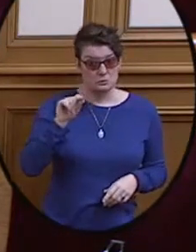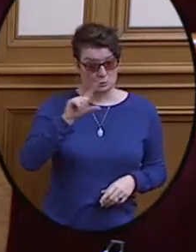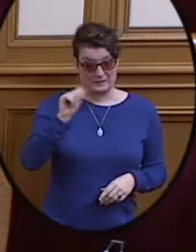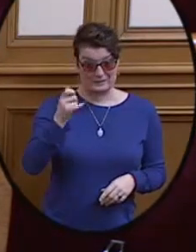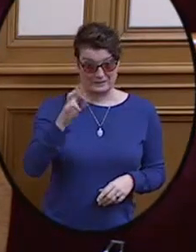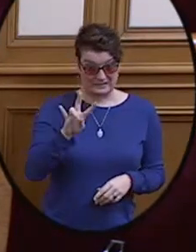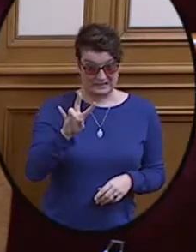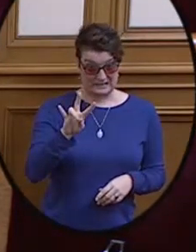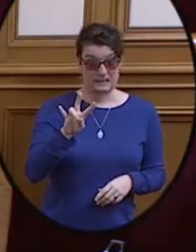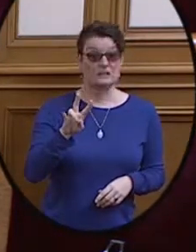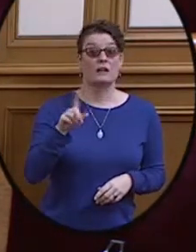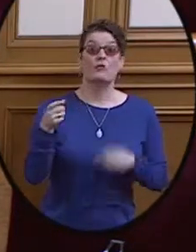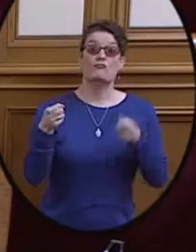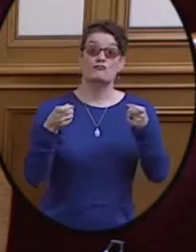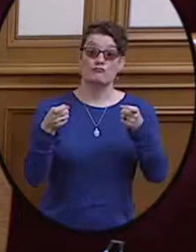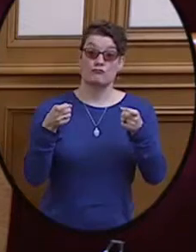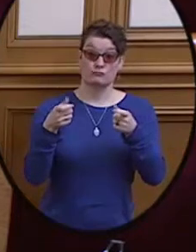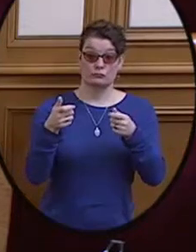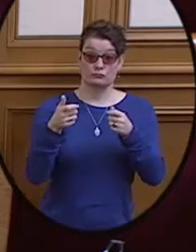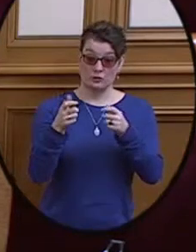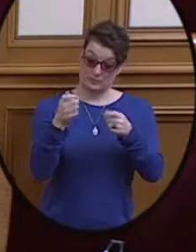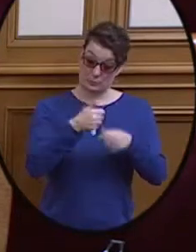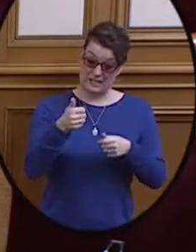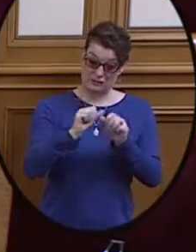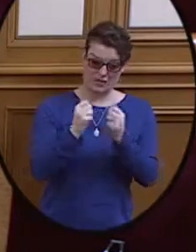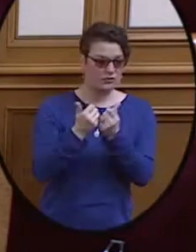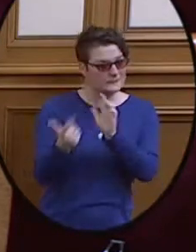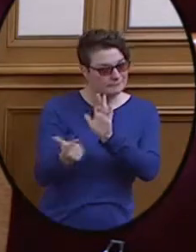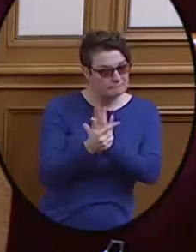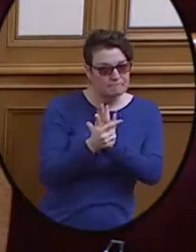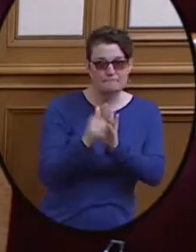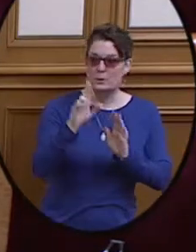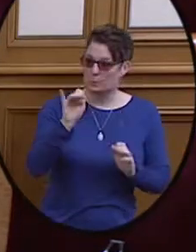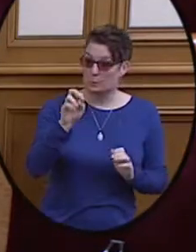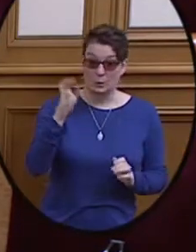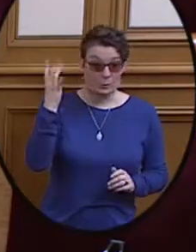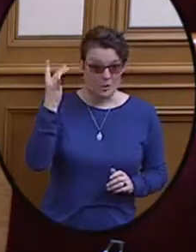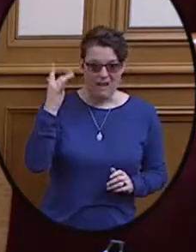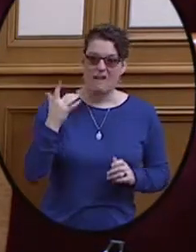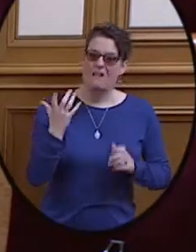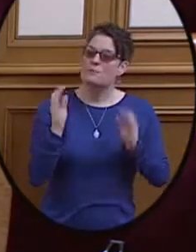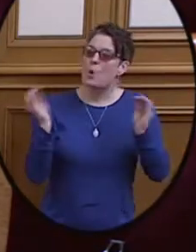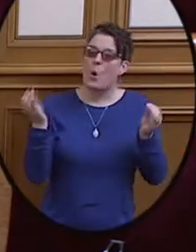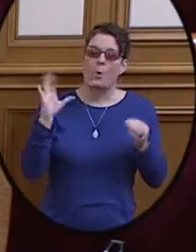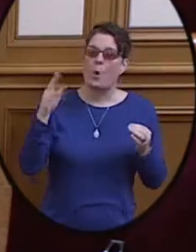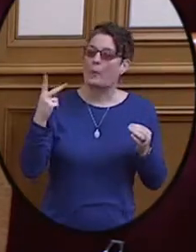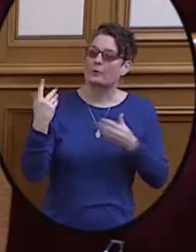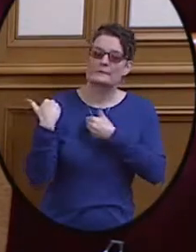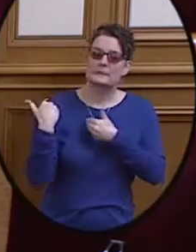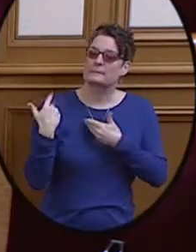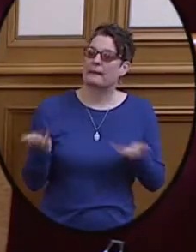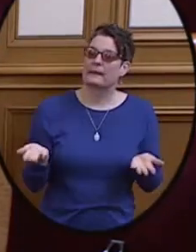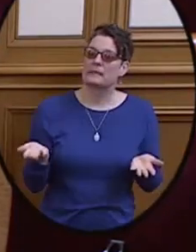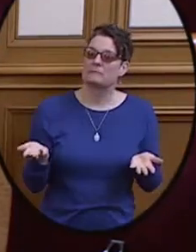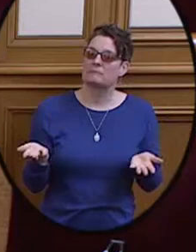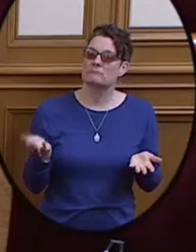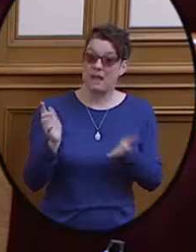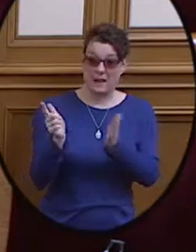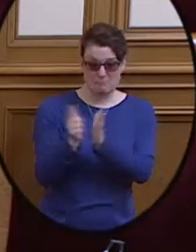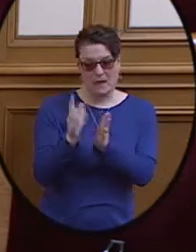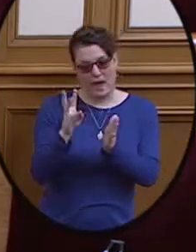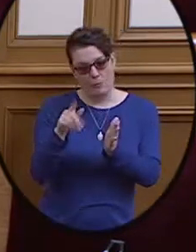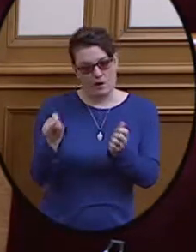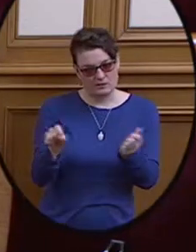Agency of Transportation in London actually banned Uber for, quote, a lack of corporate responsibility. That ban was overturned